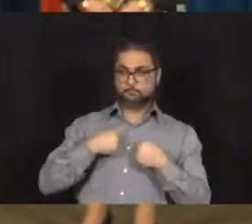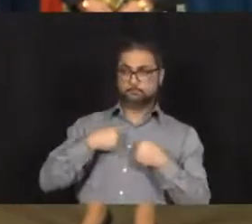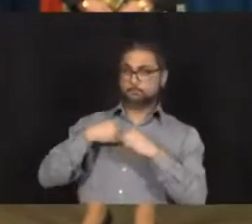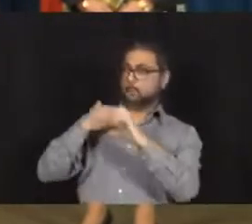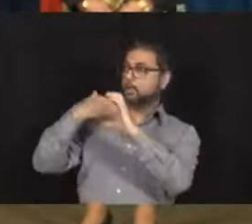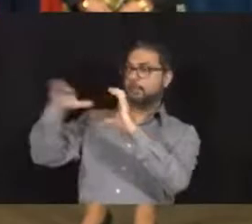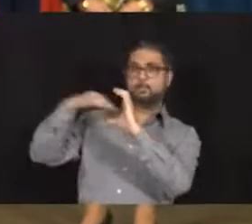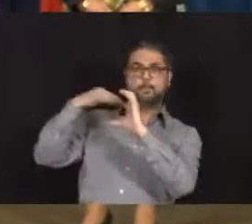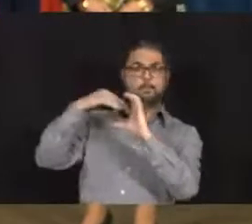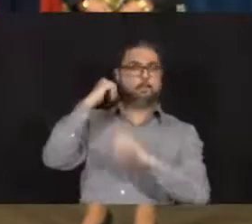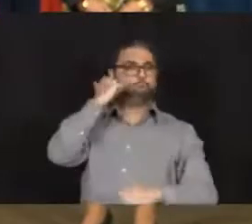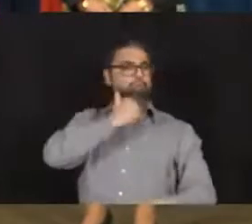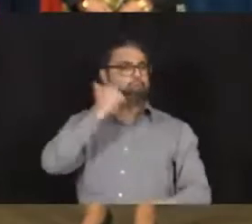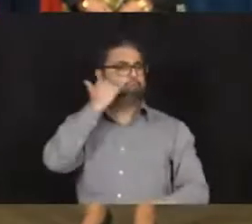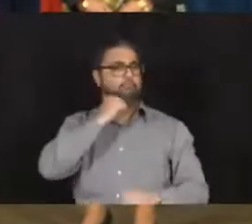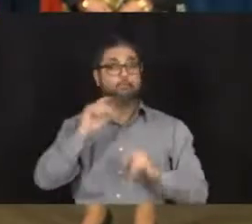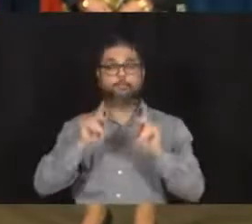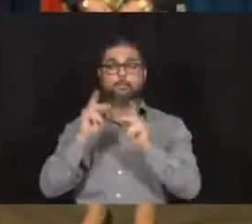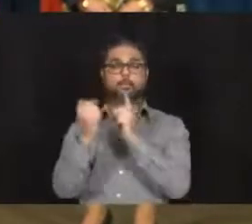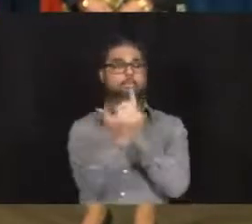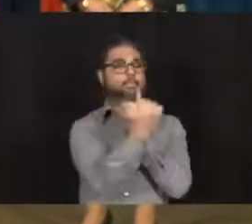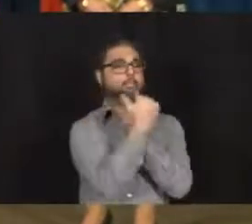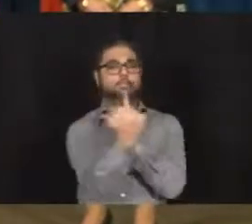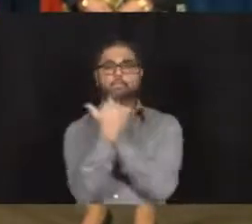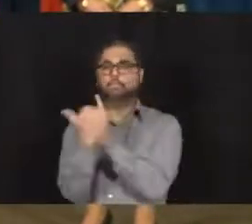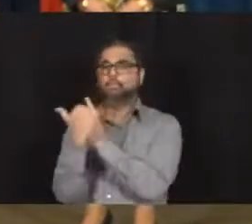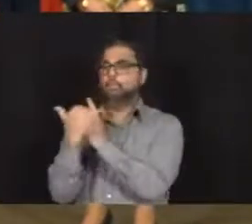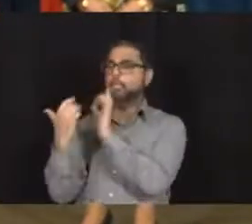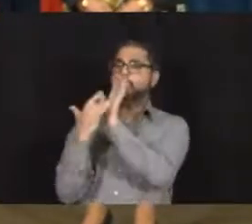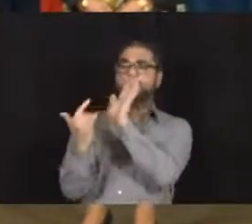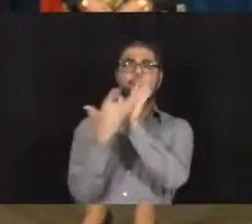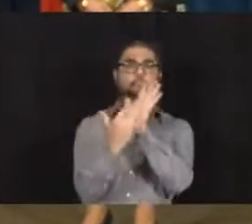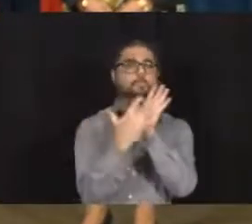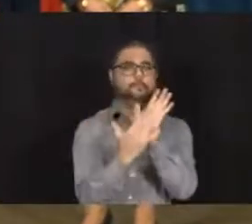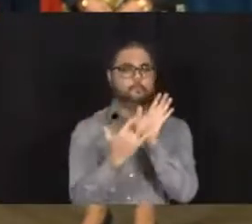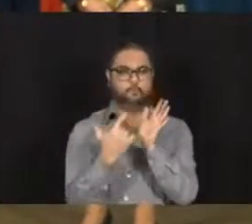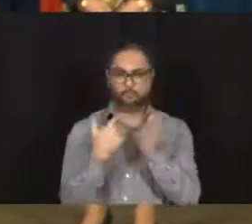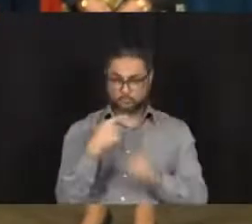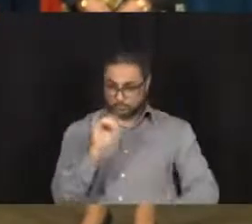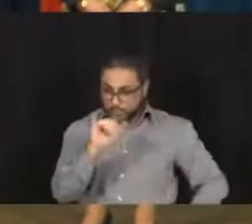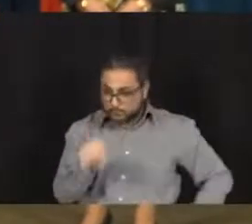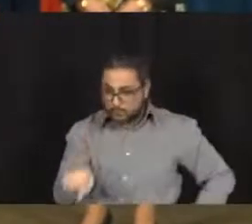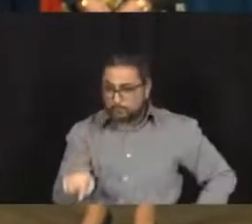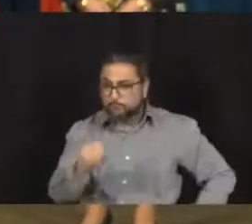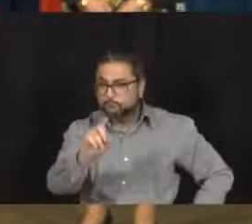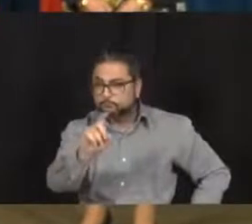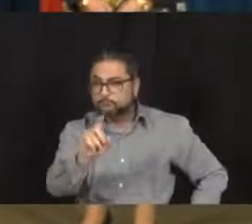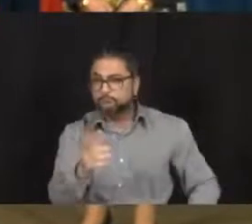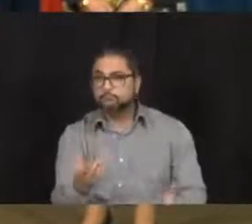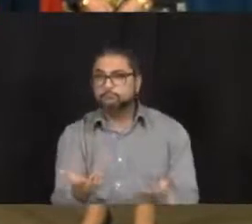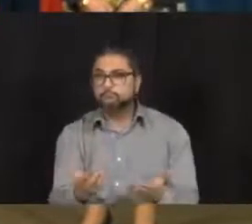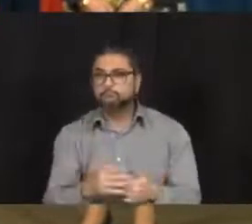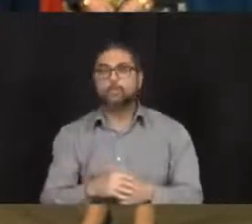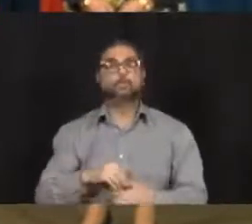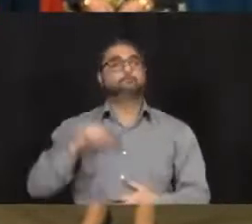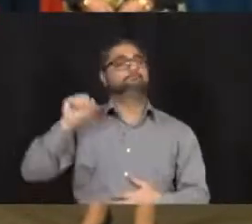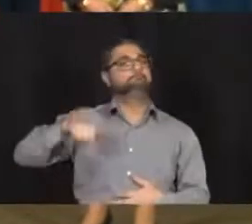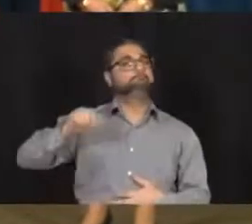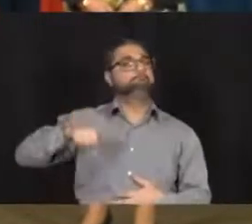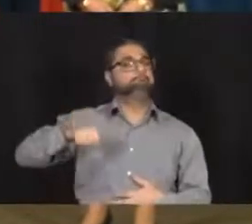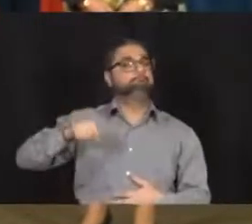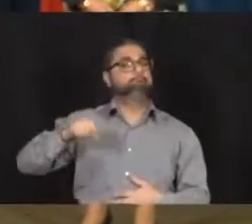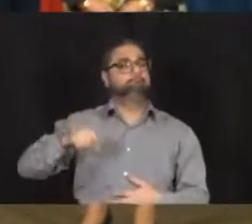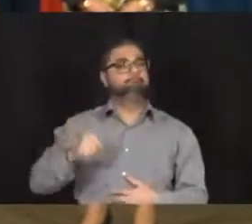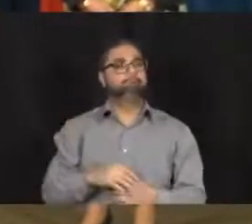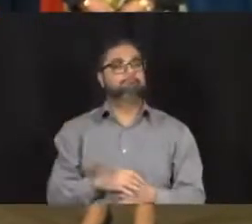take advantage of the situation coming in through this? Absolutely. And we've had this conversation with the feds